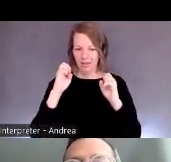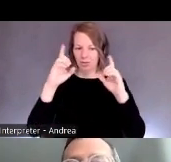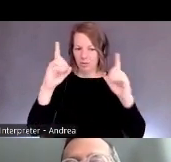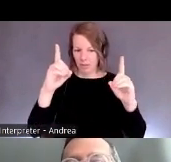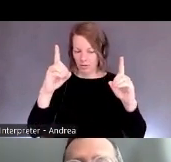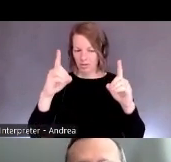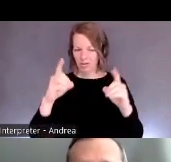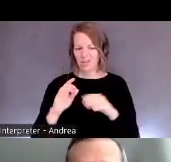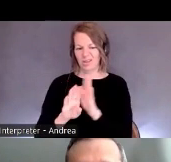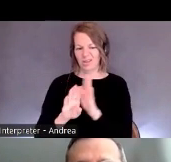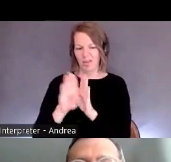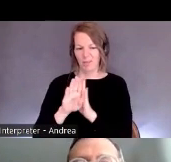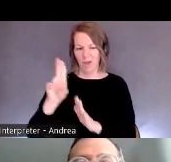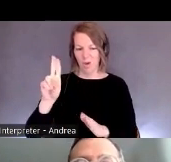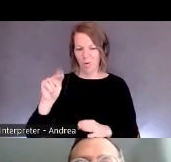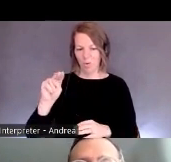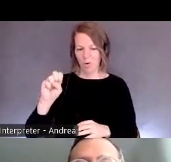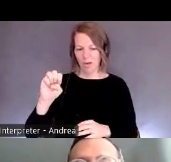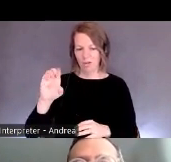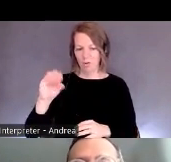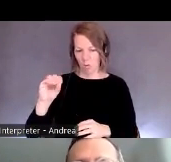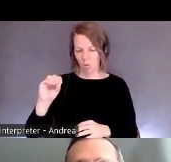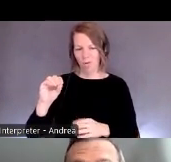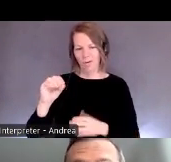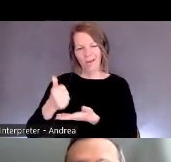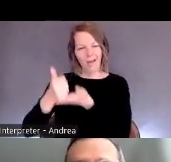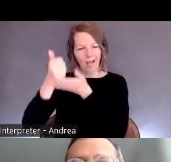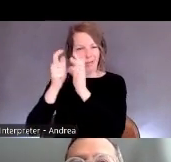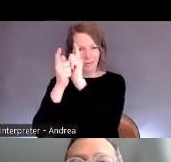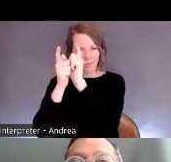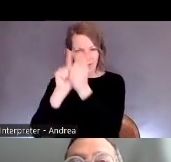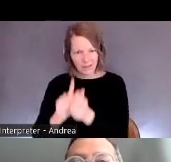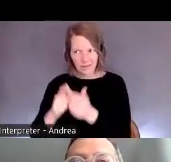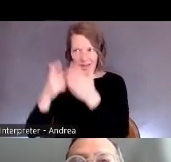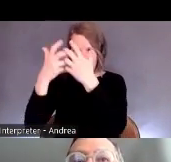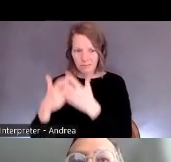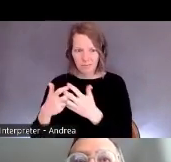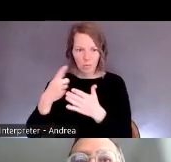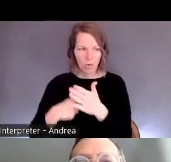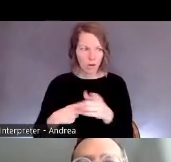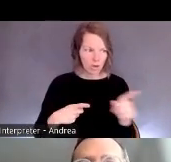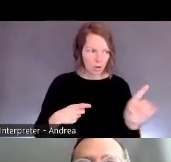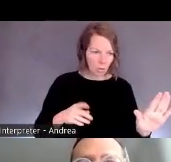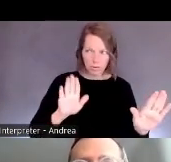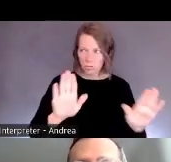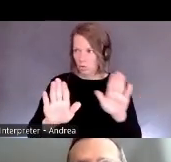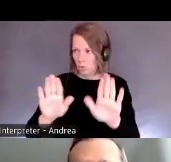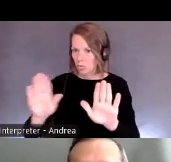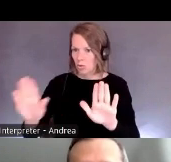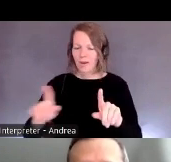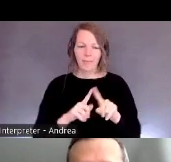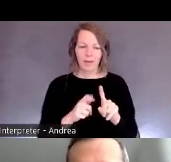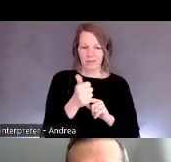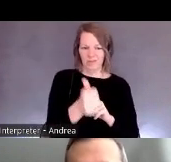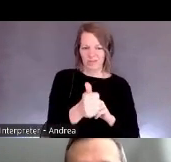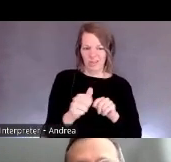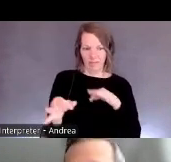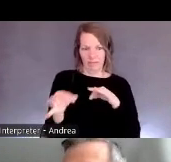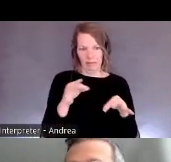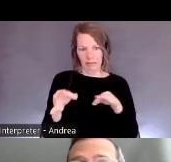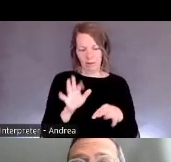translation. But this translation is not enough. We have to take care that we're really explaining the systems and the education